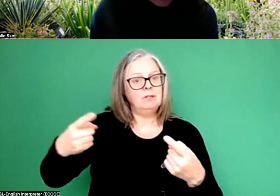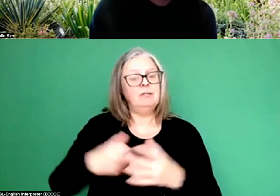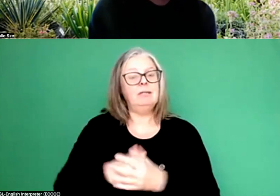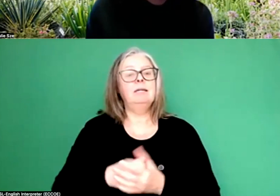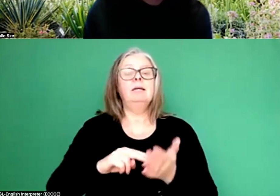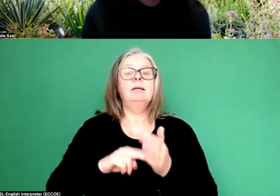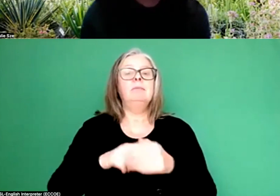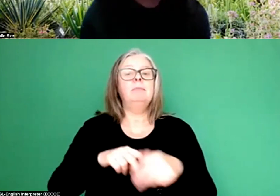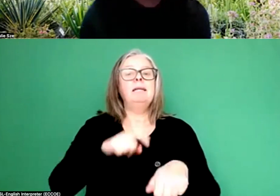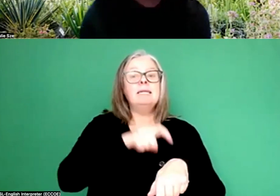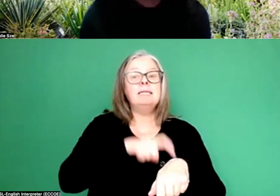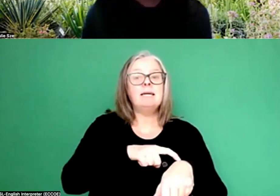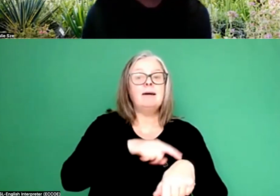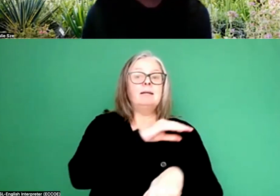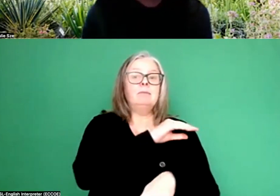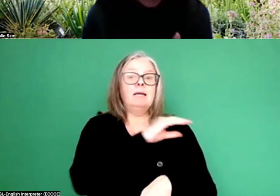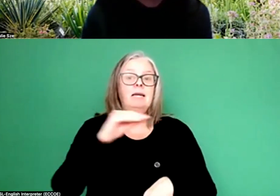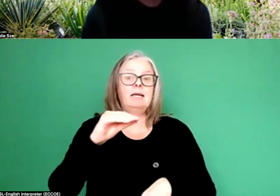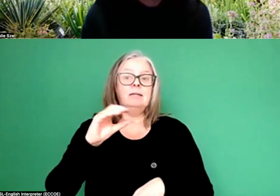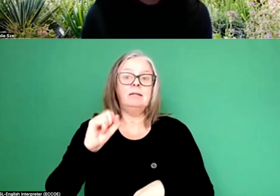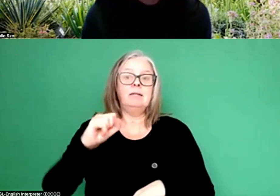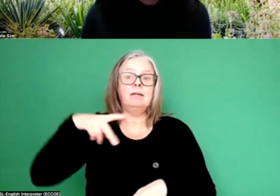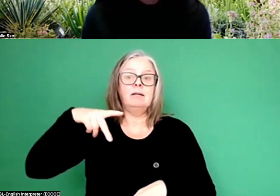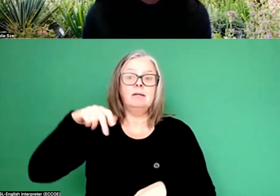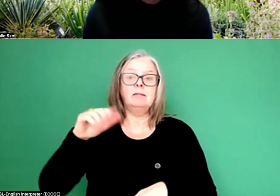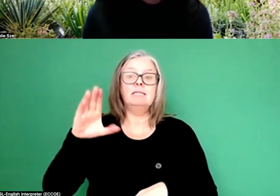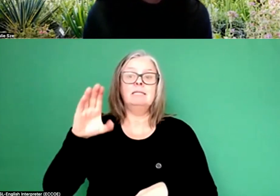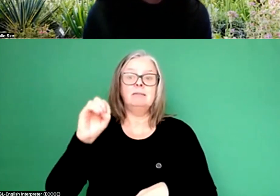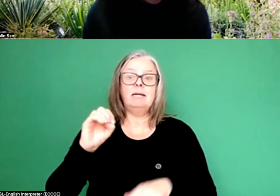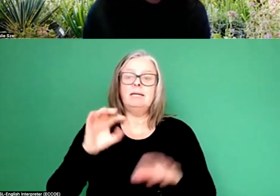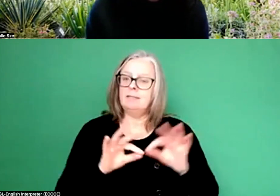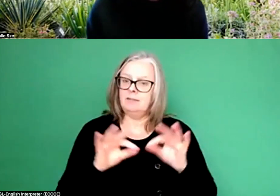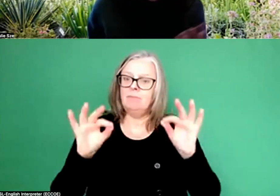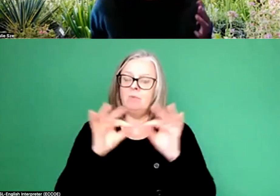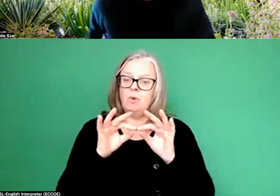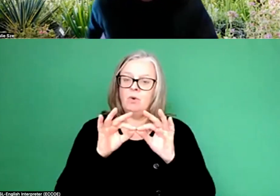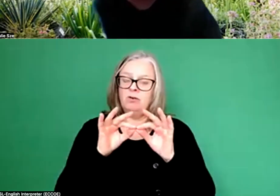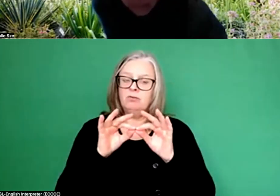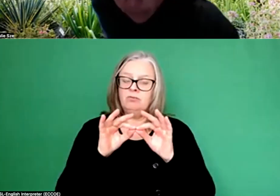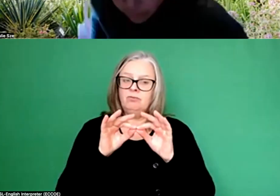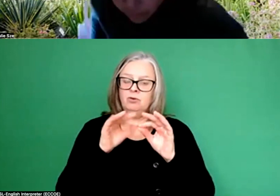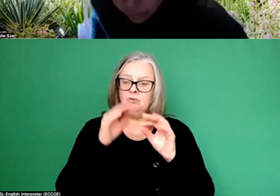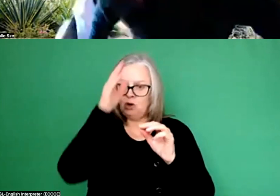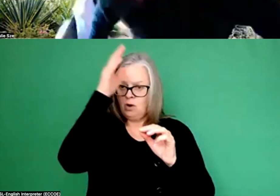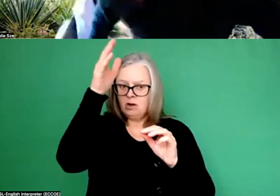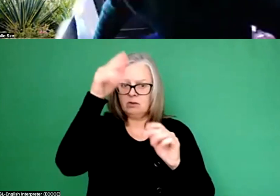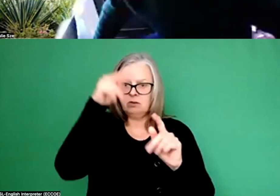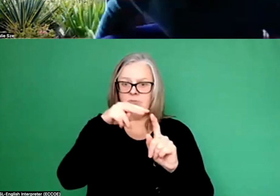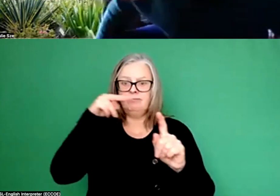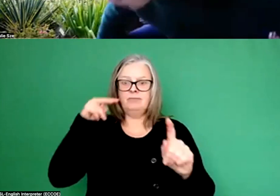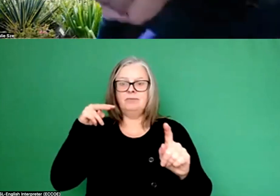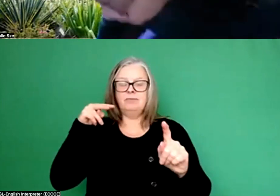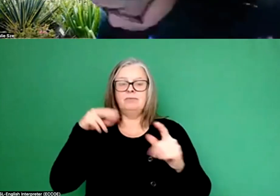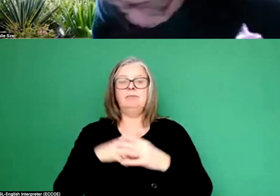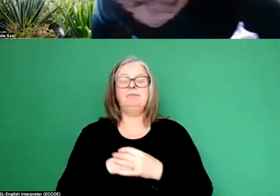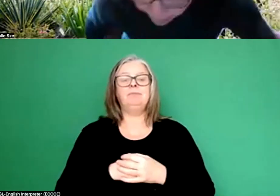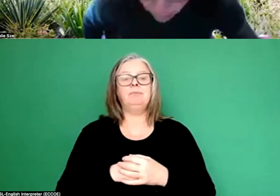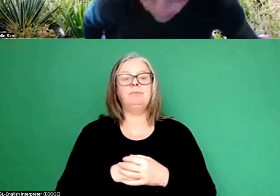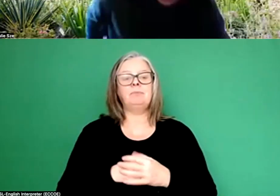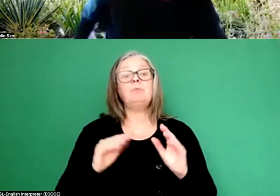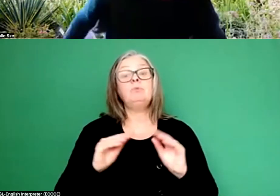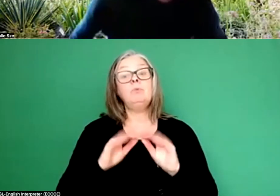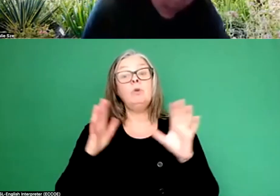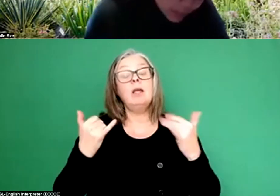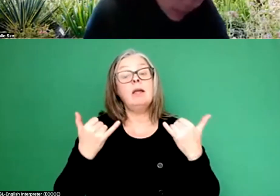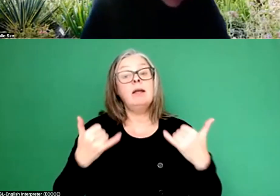space issue is so important. And so you know if you look at, and this is the the fight, you know, obviously right now